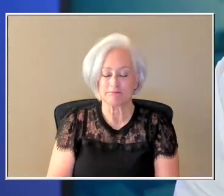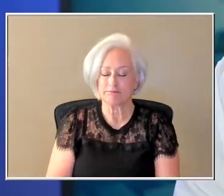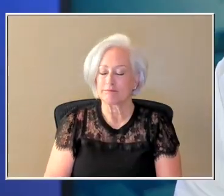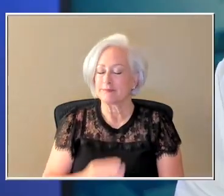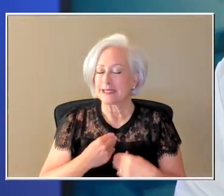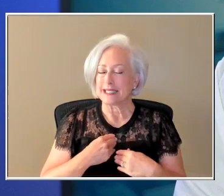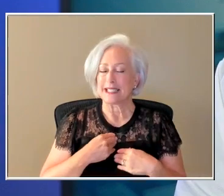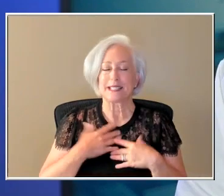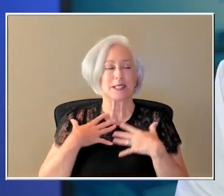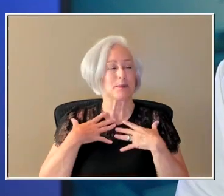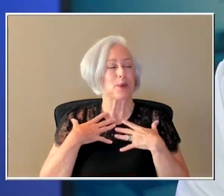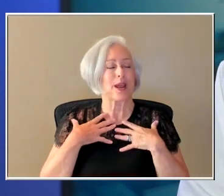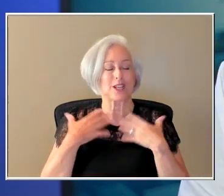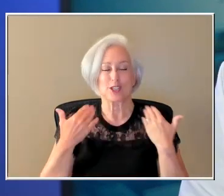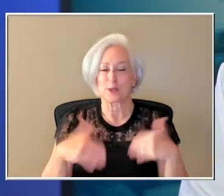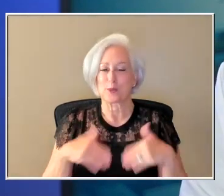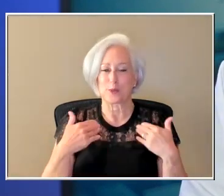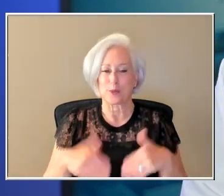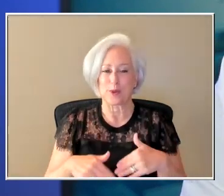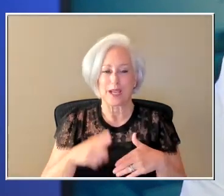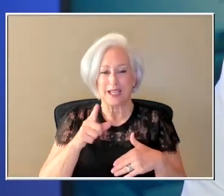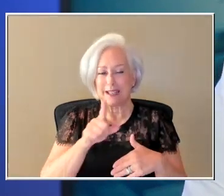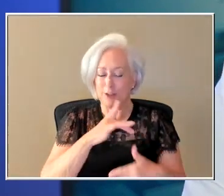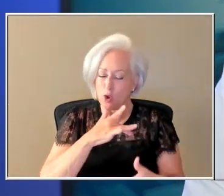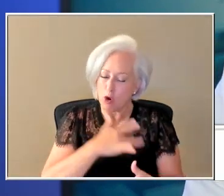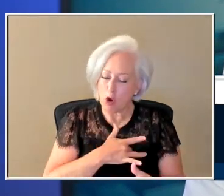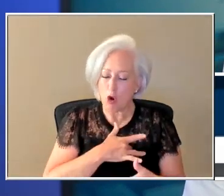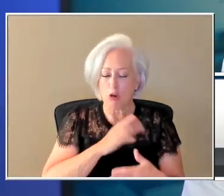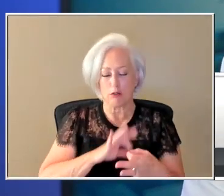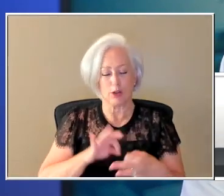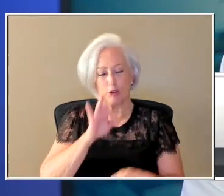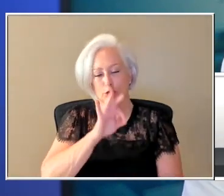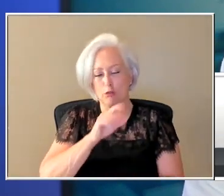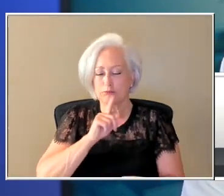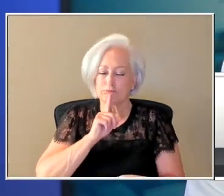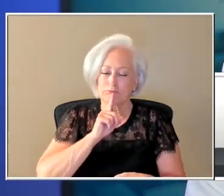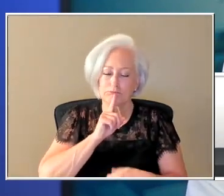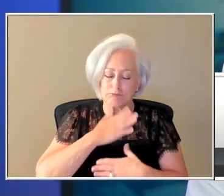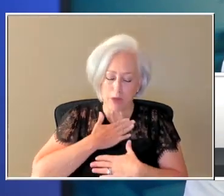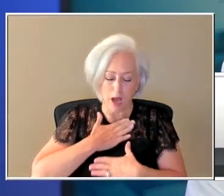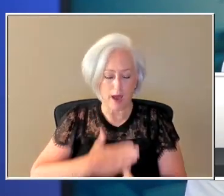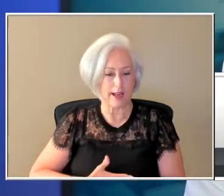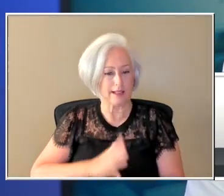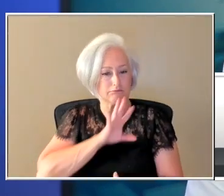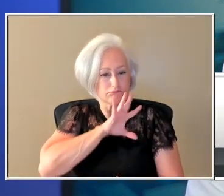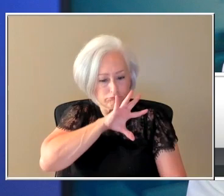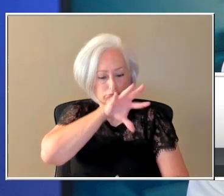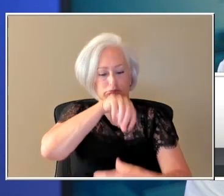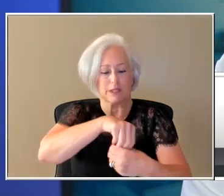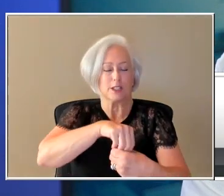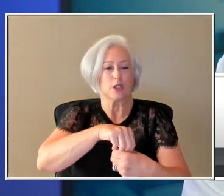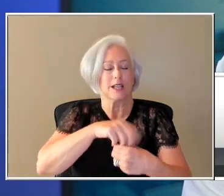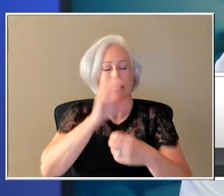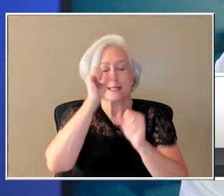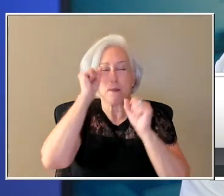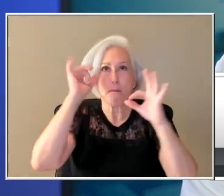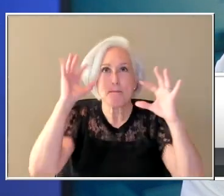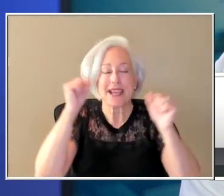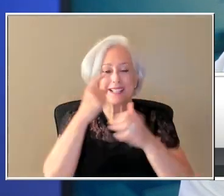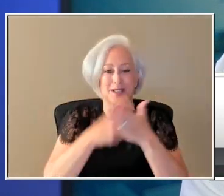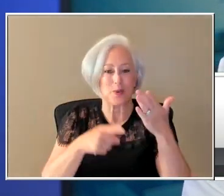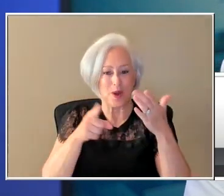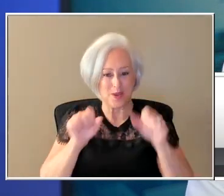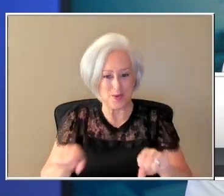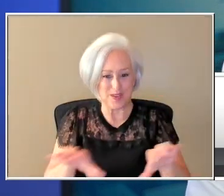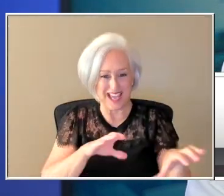one. If you really put your heart, soul, and body into it, it's amazing what we can do even after reconstruction,